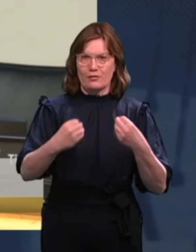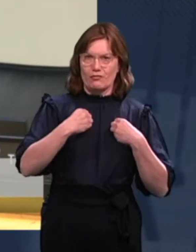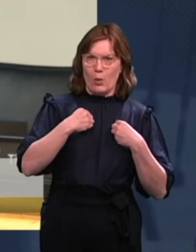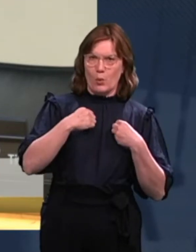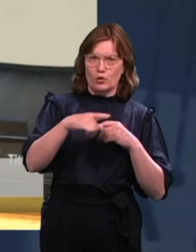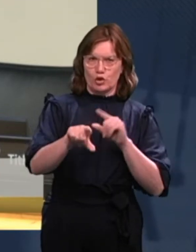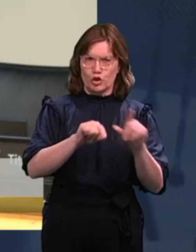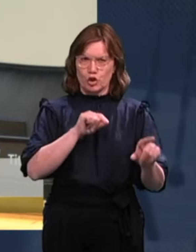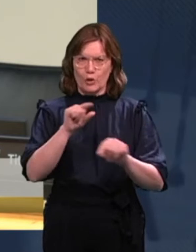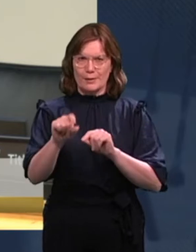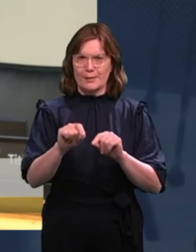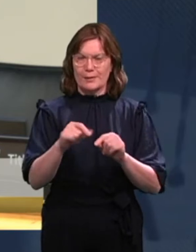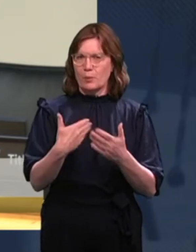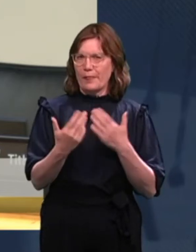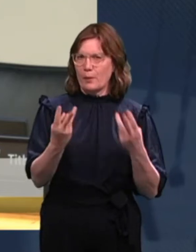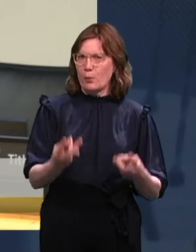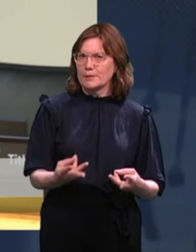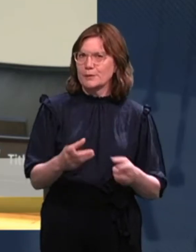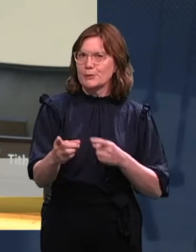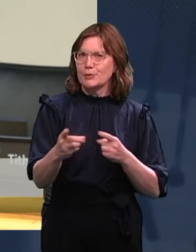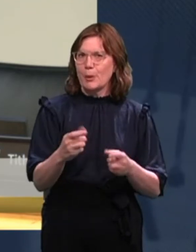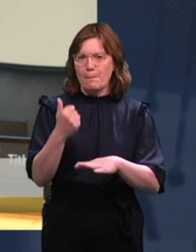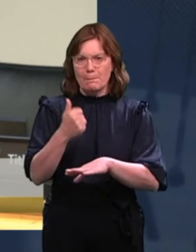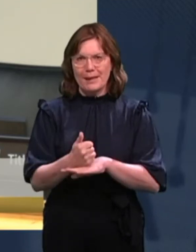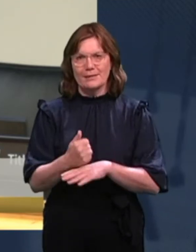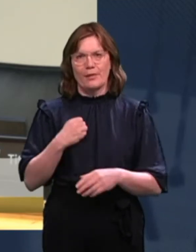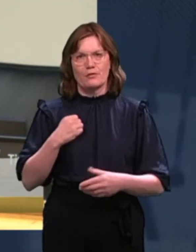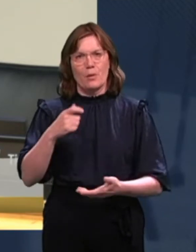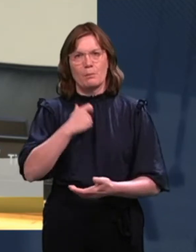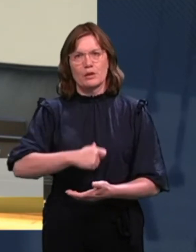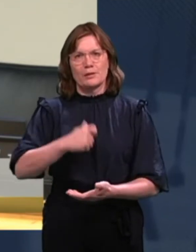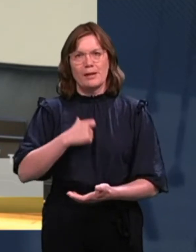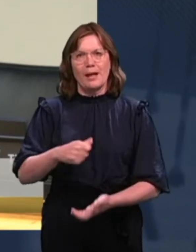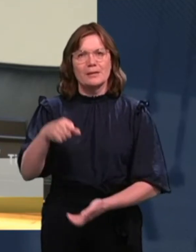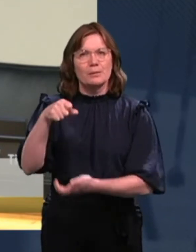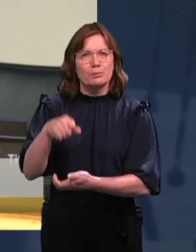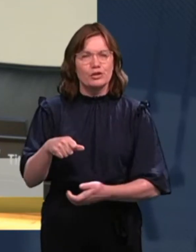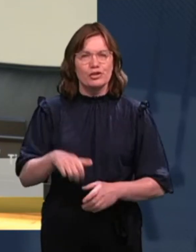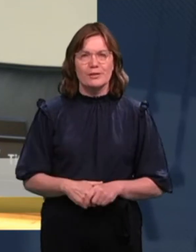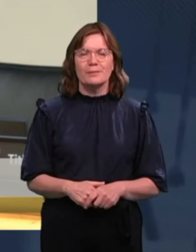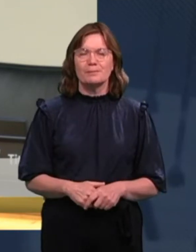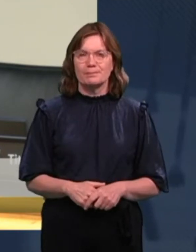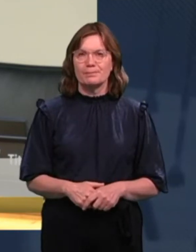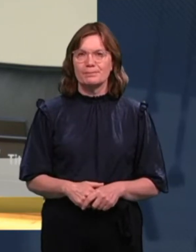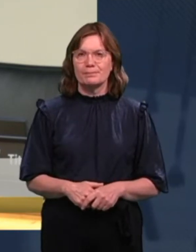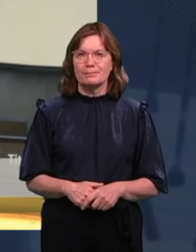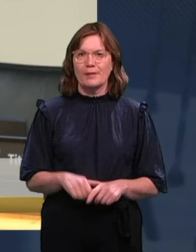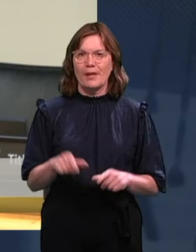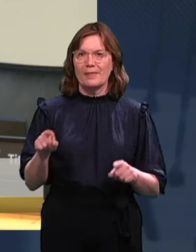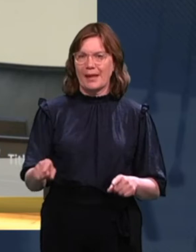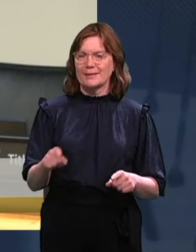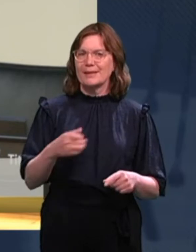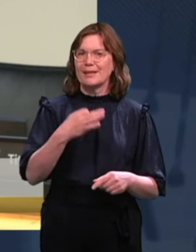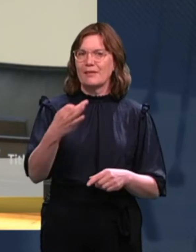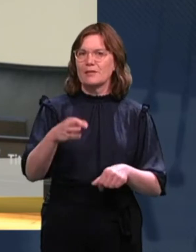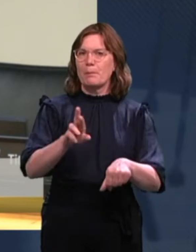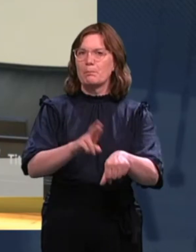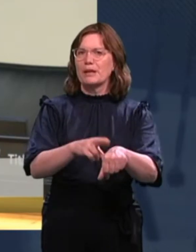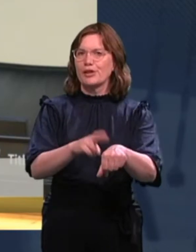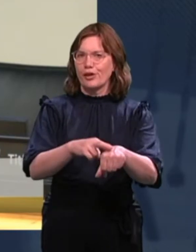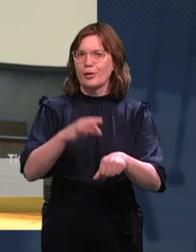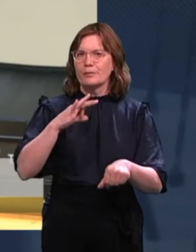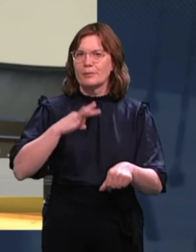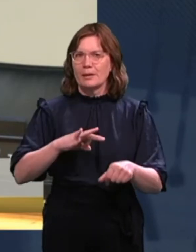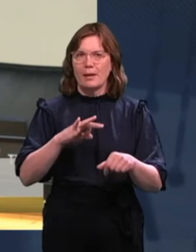budget. So I'm just wondering if we could elaborate a bit on the importance of those personalised budgets, how they facilitate more equitable and accessible approach in